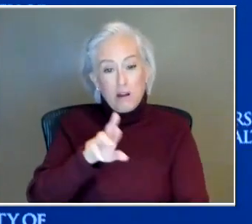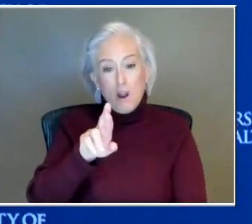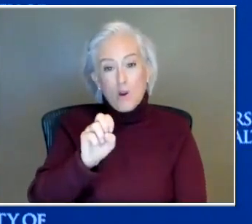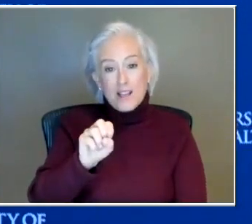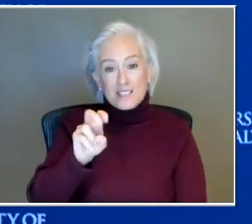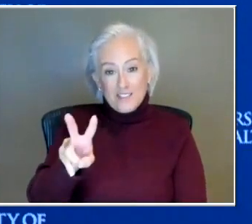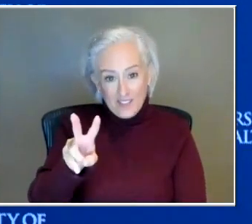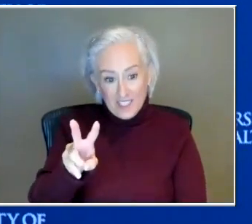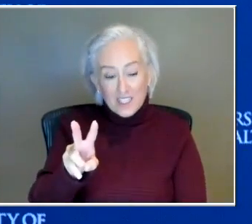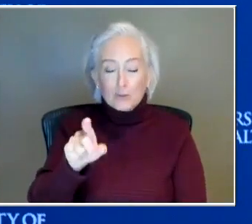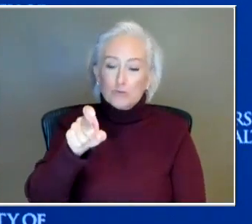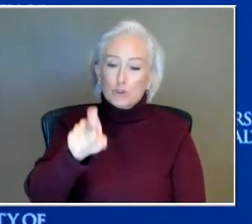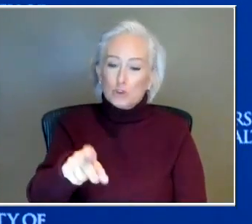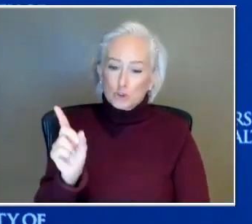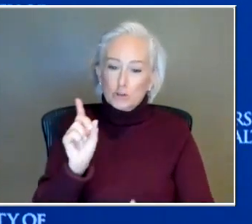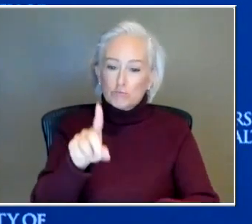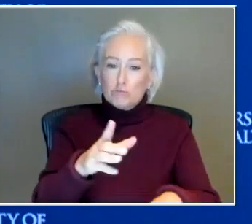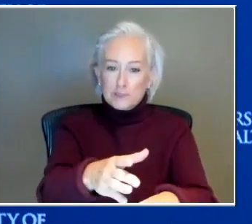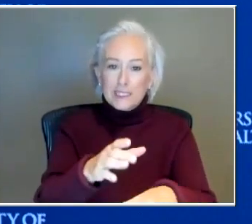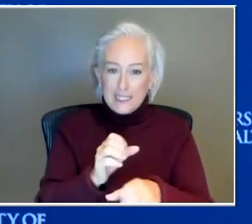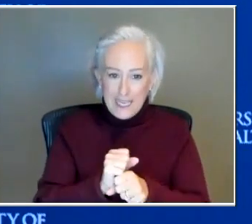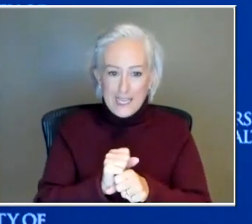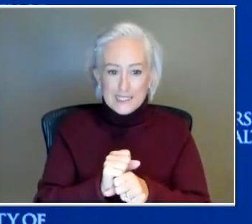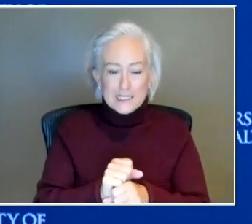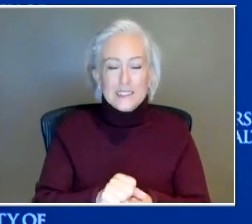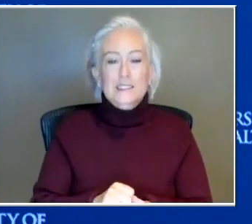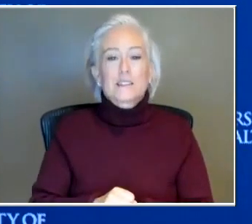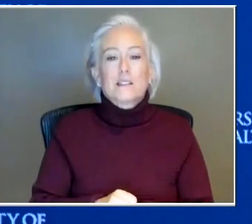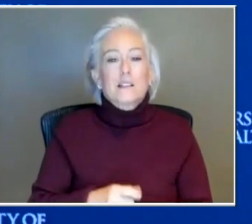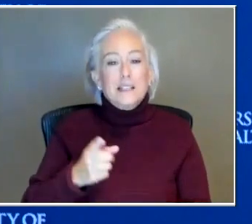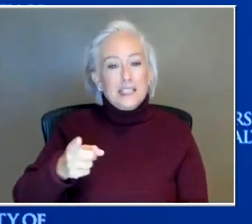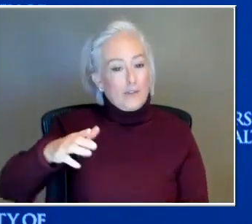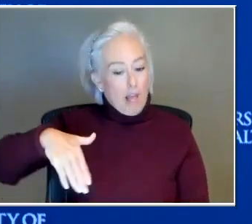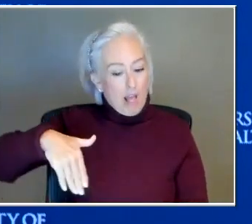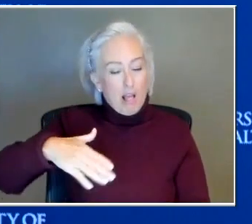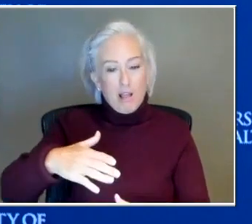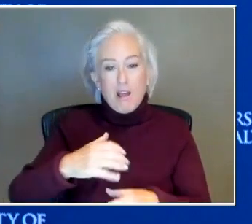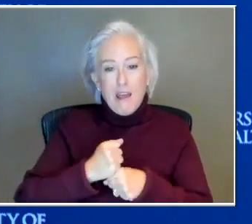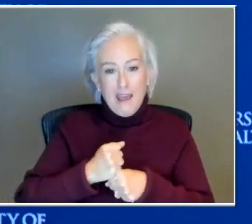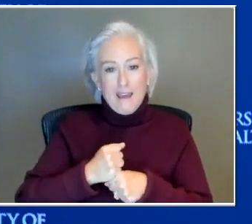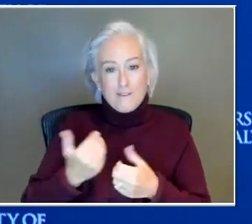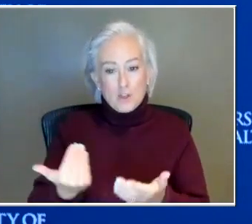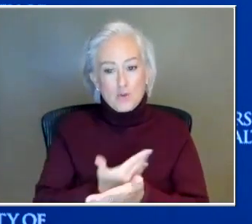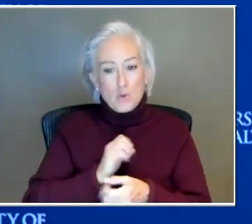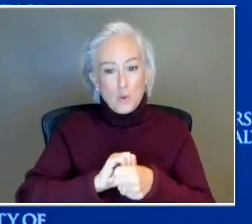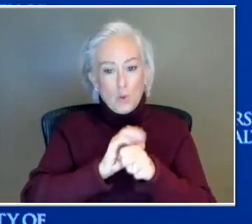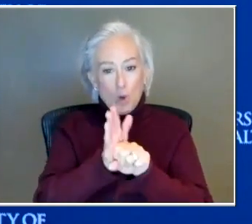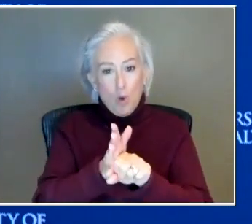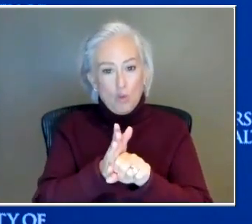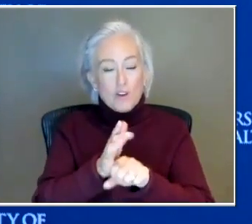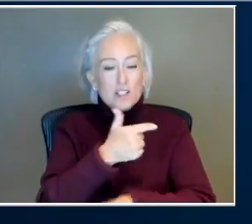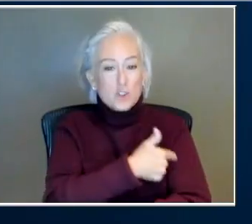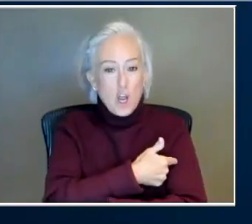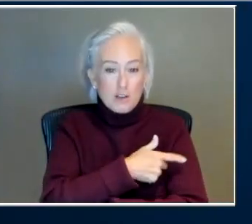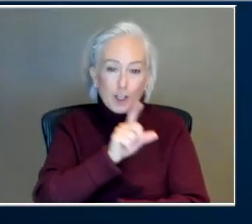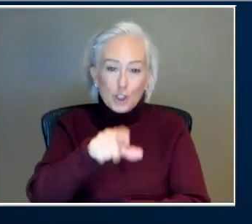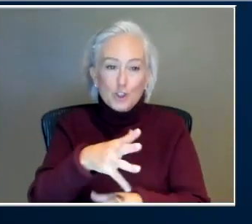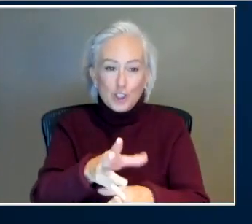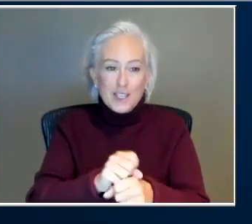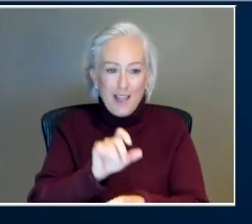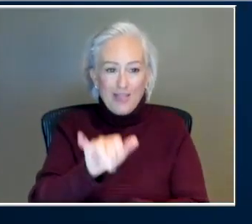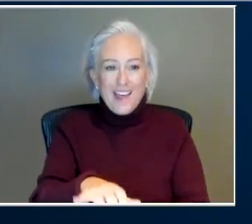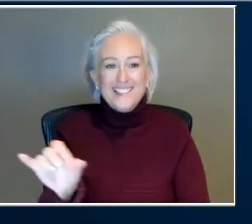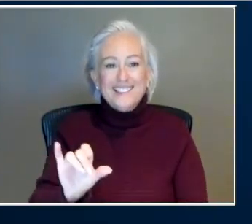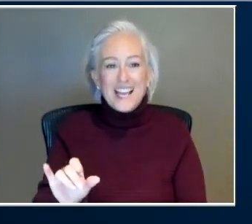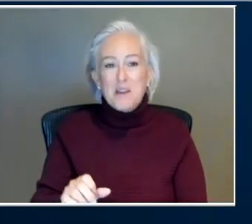for influenza as well. And if you haven't had your updated COVID vaccine, it's a good time to get that as well. Okay, I'll go do it all this